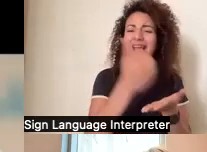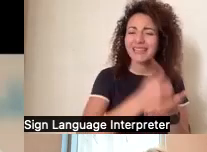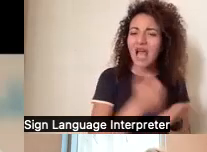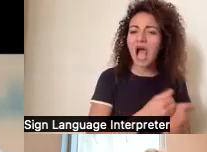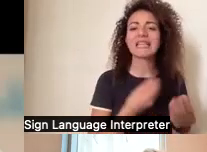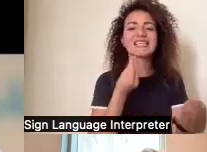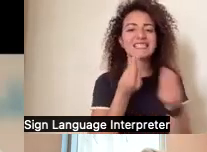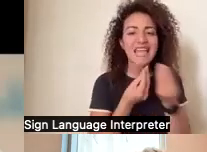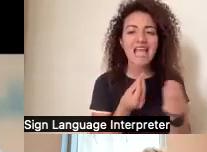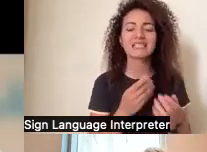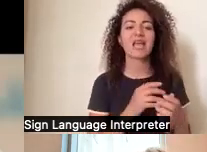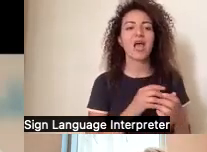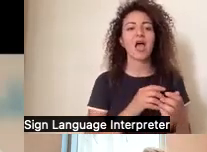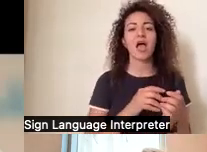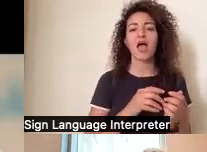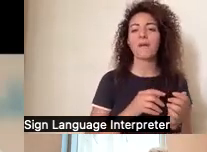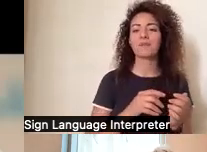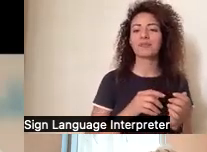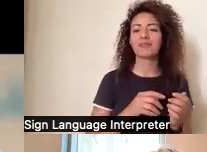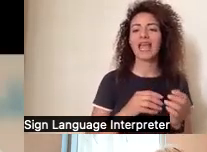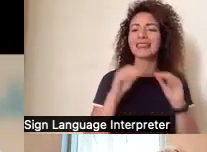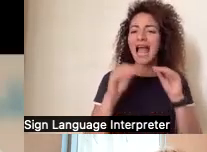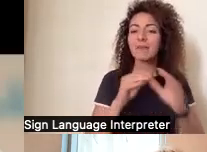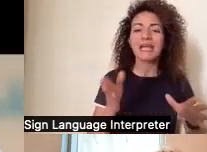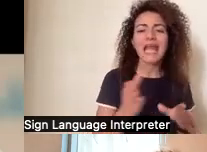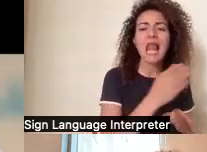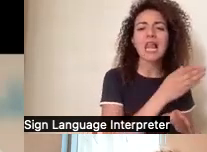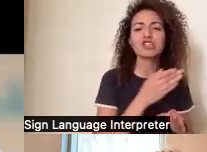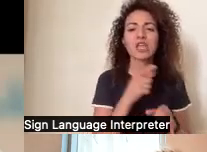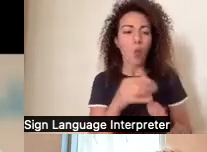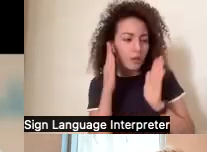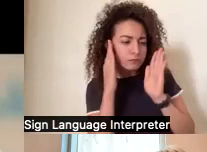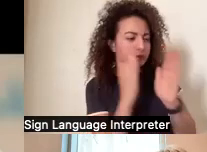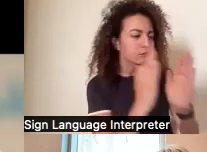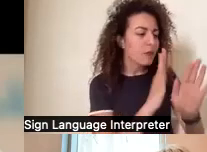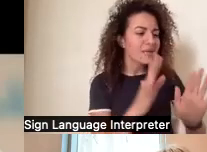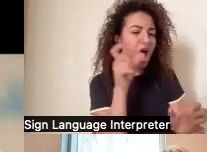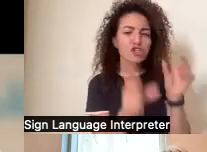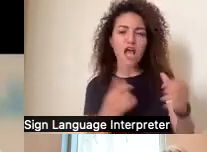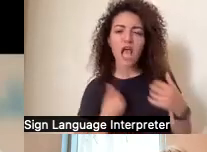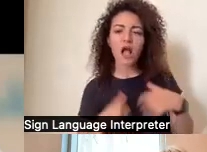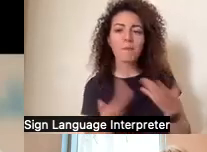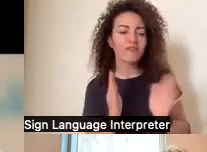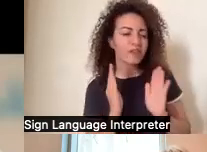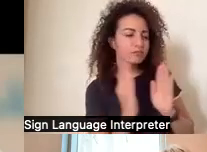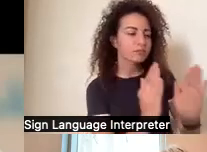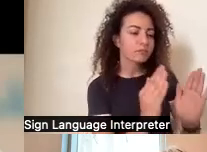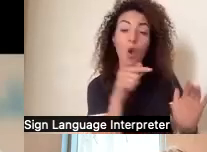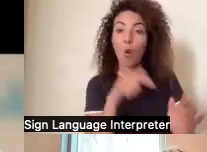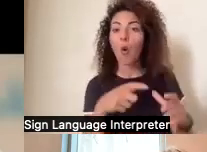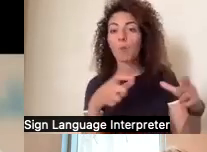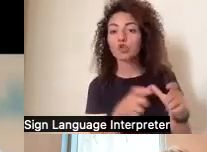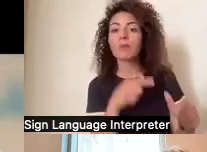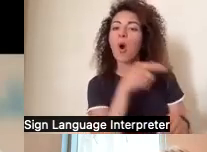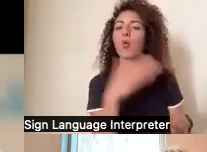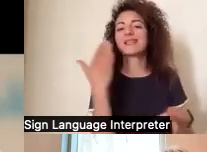it's really geared towards people without disabilities. So society, therefore, needs to change,